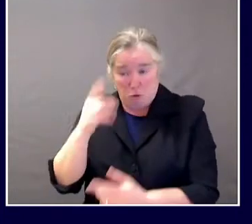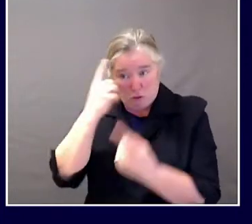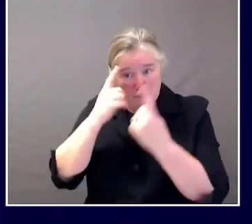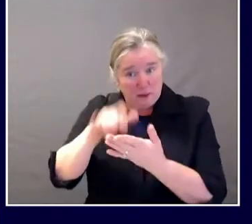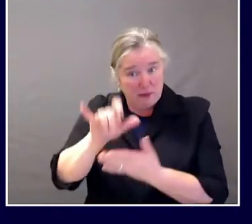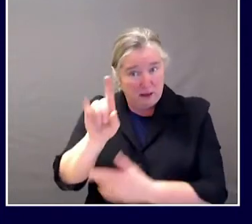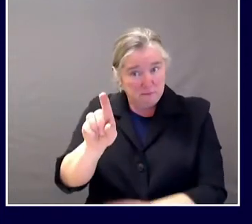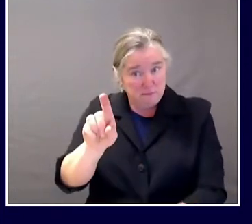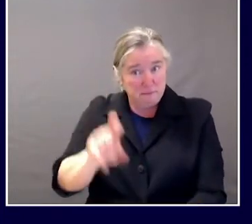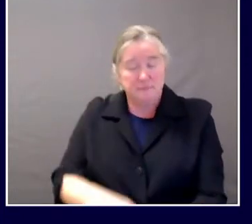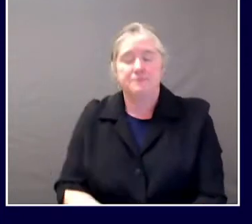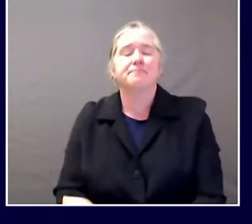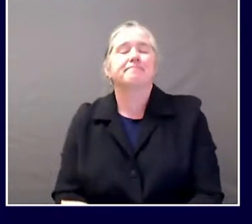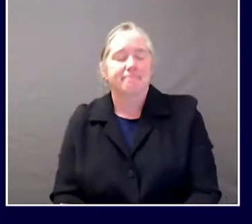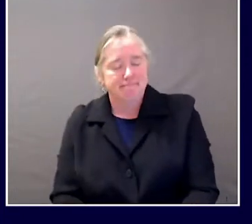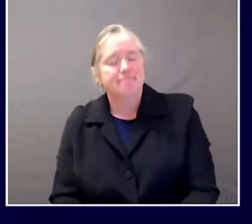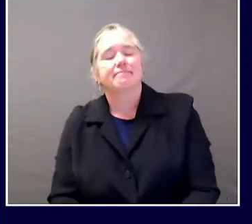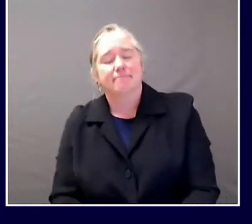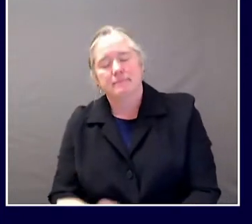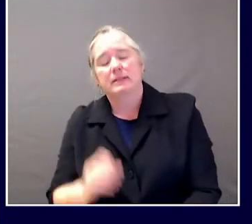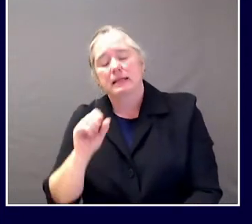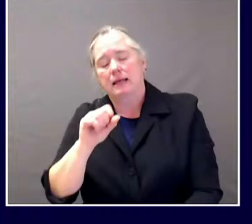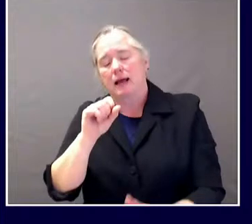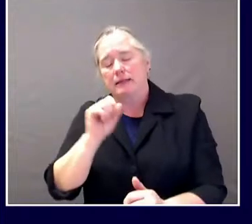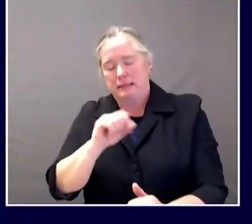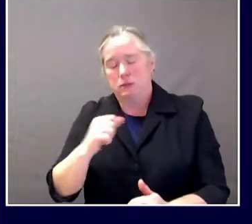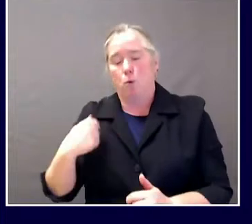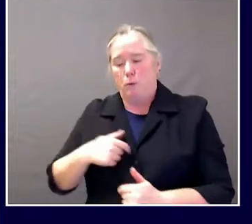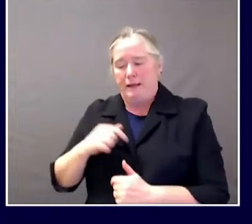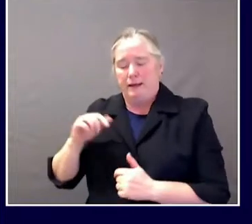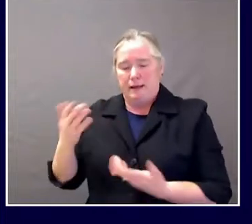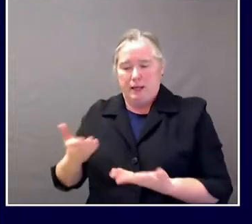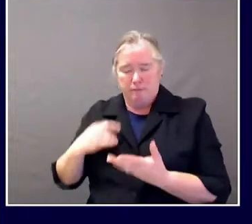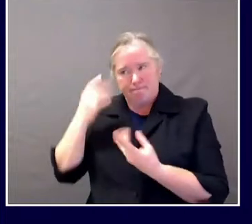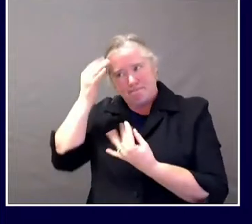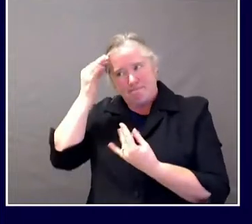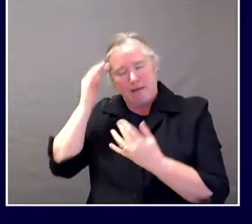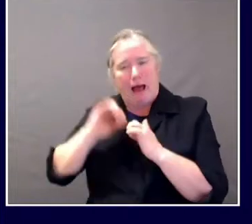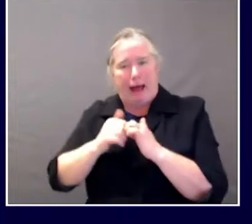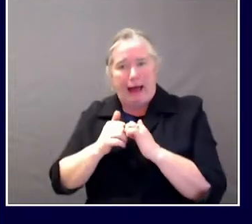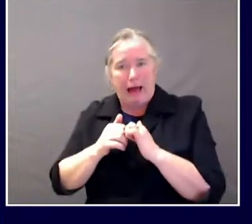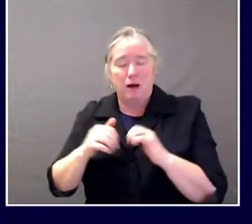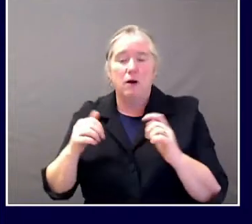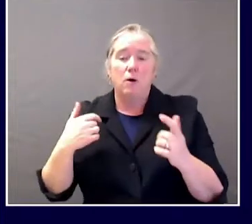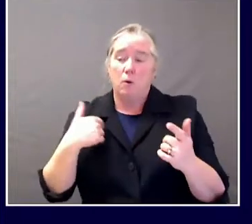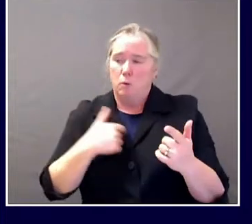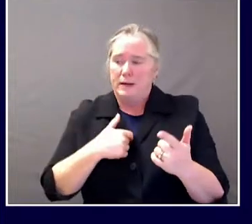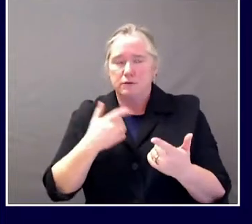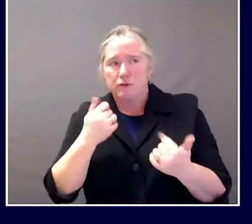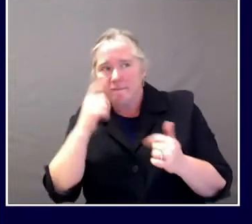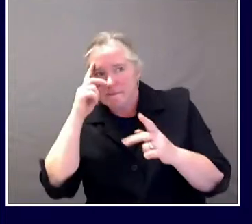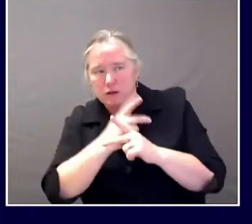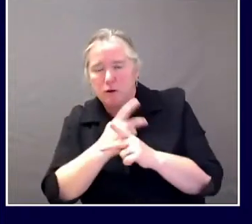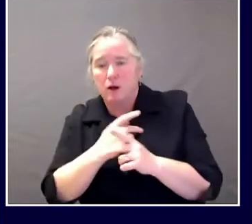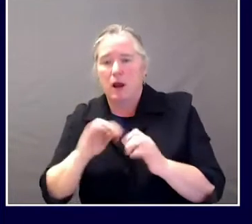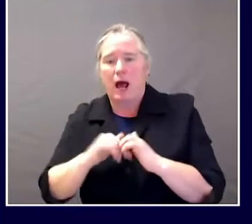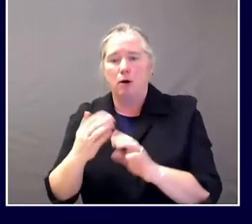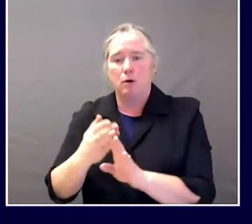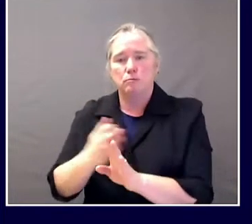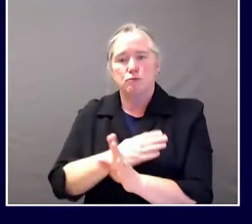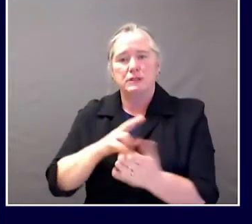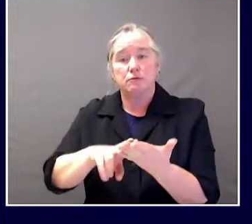Morgan, we're working on that. We're looking into a way that folks can register even before their time in line has come